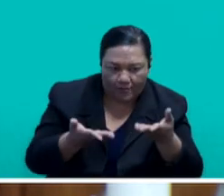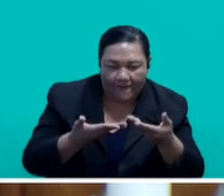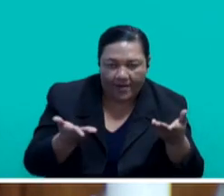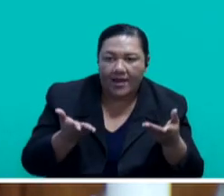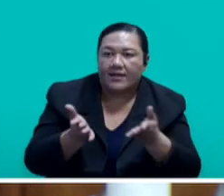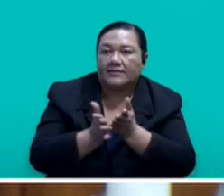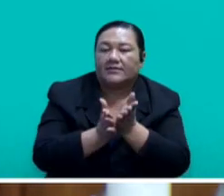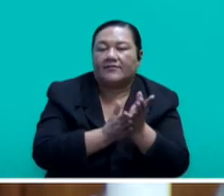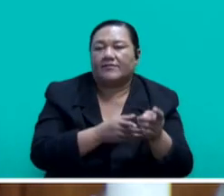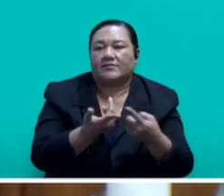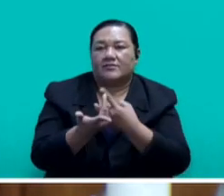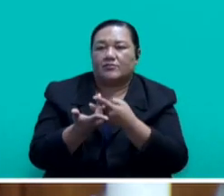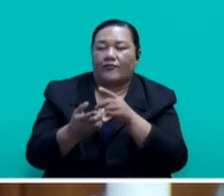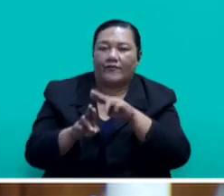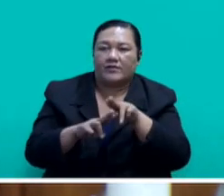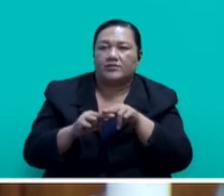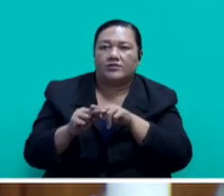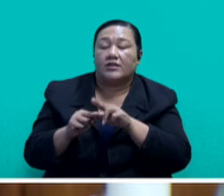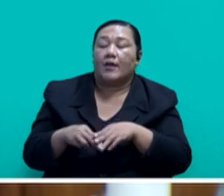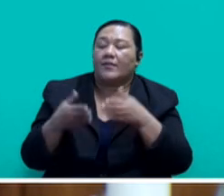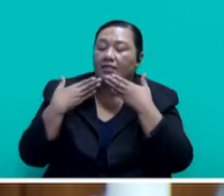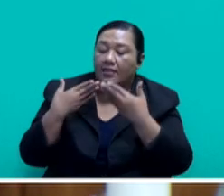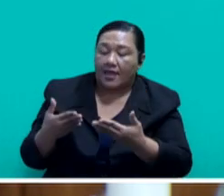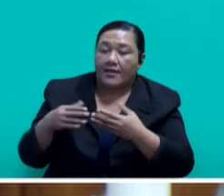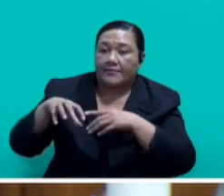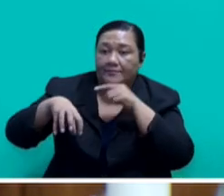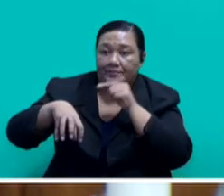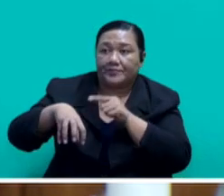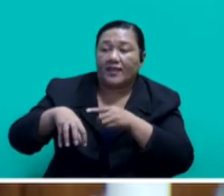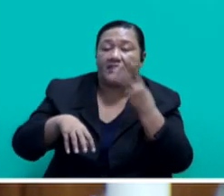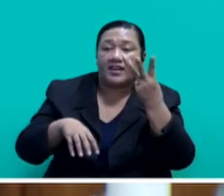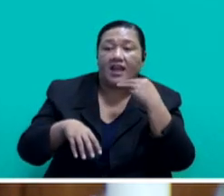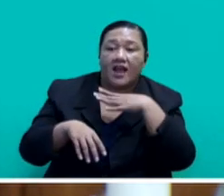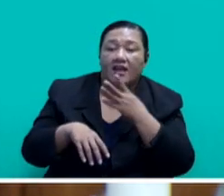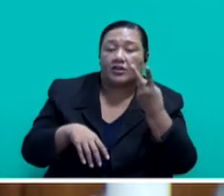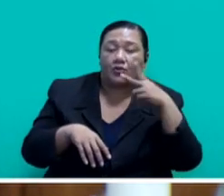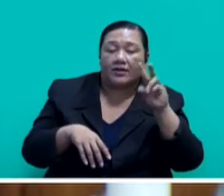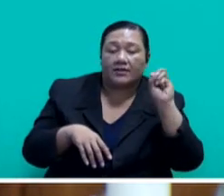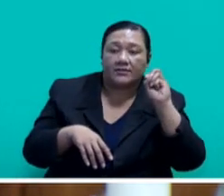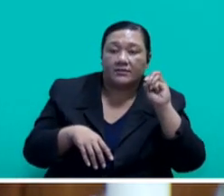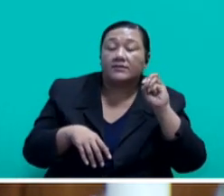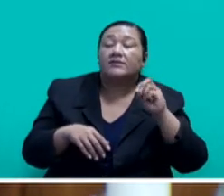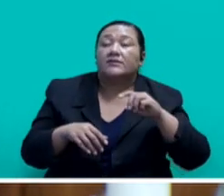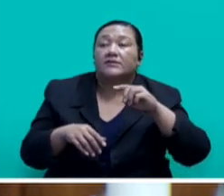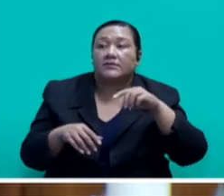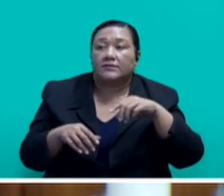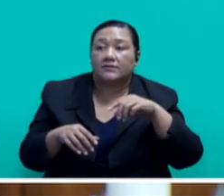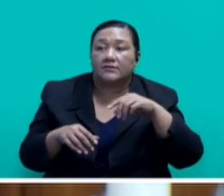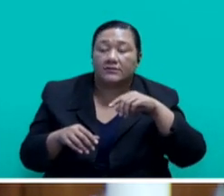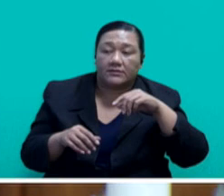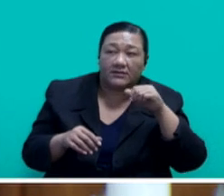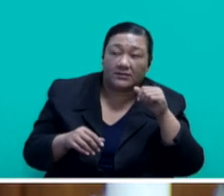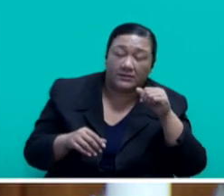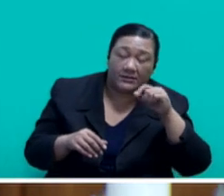Finance for providing my ministry with an extra 302,600 that will ensure the efficiency